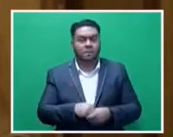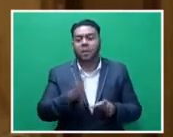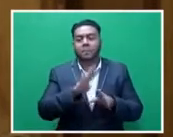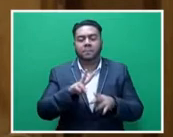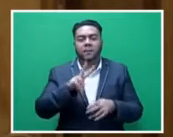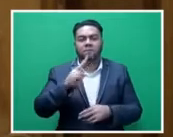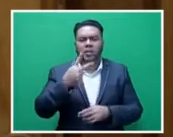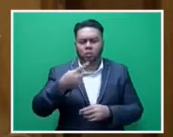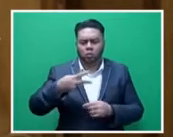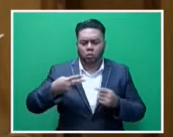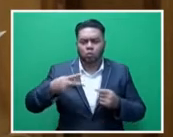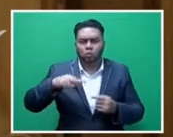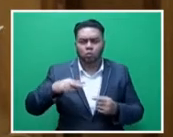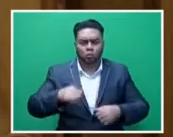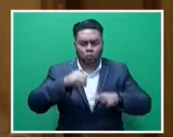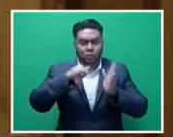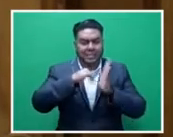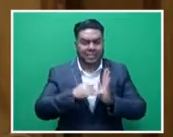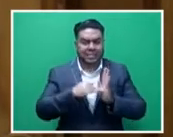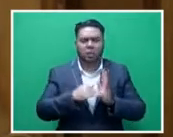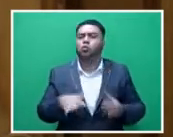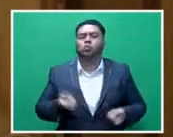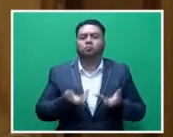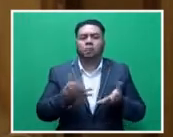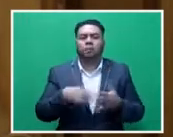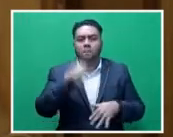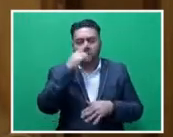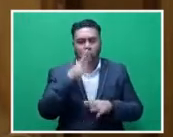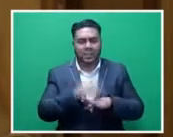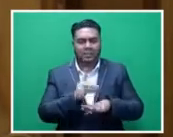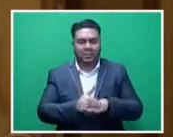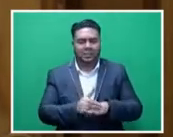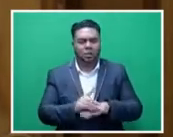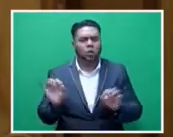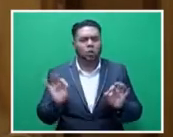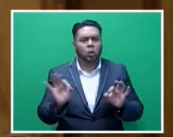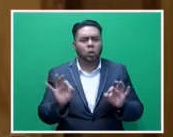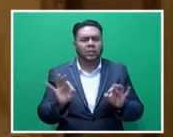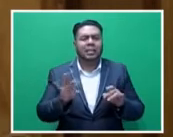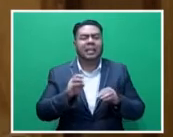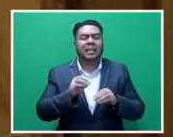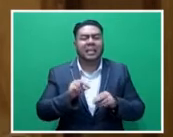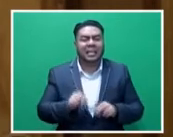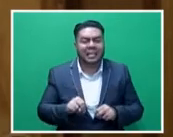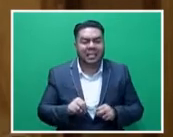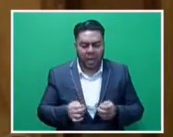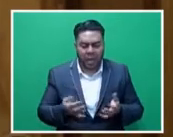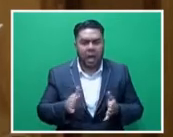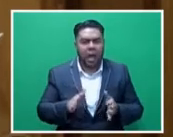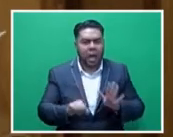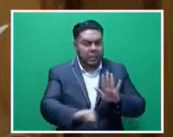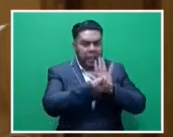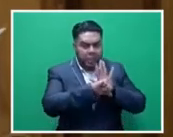first 2 rows dedicated to people with disabilities. You don't need a signboard. You don't need a sign. If